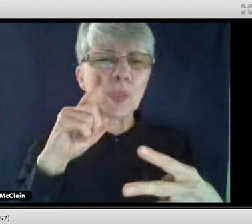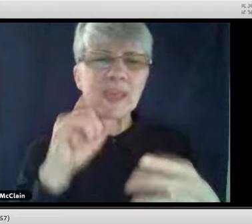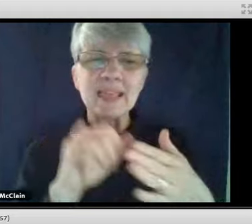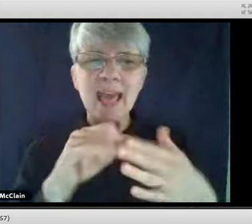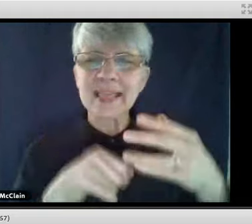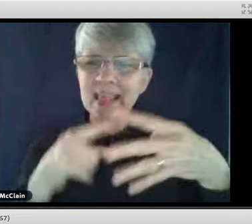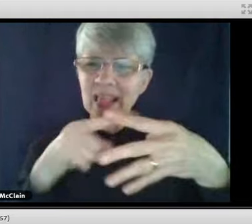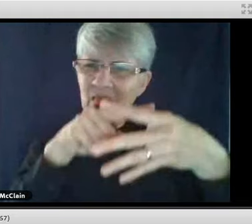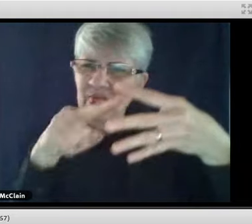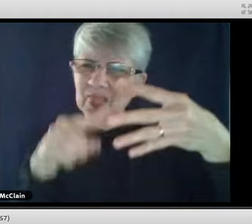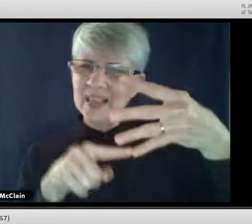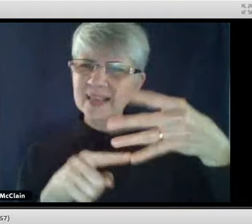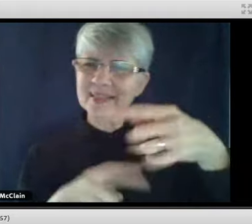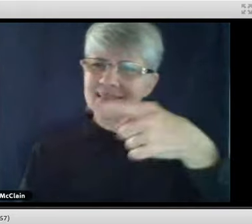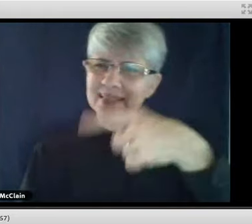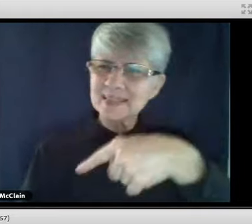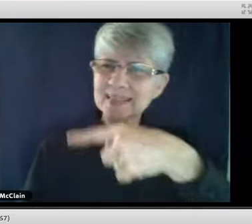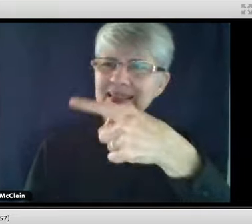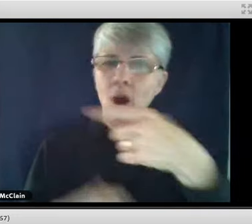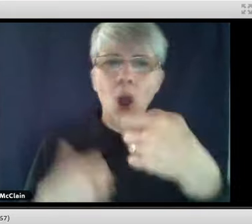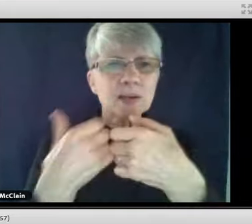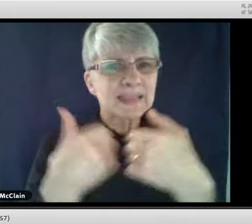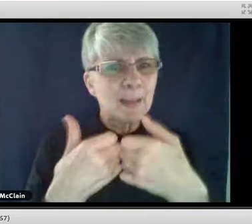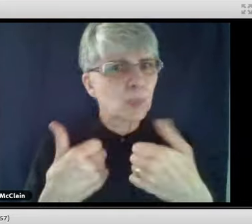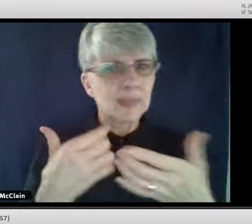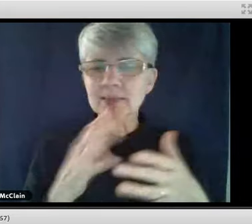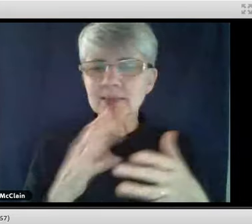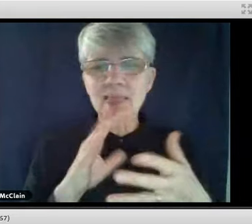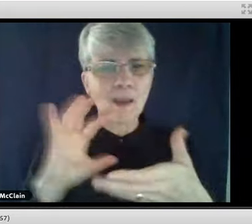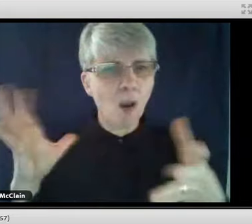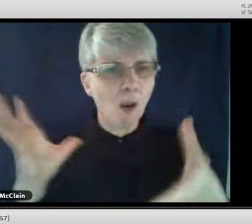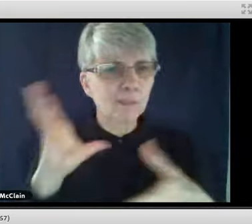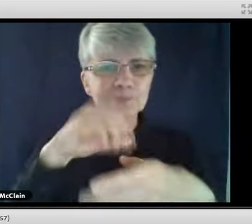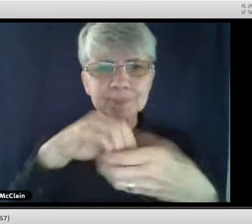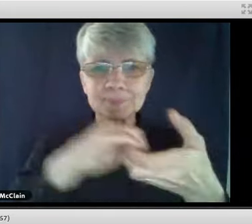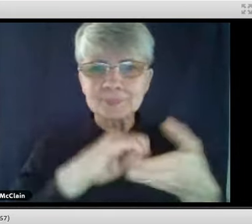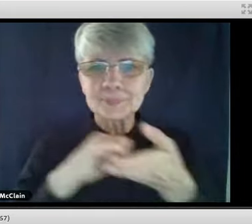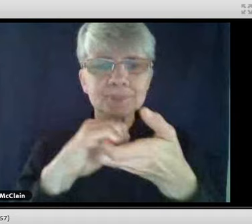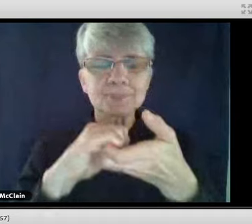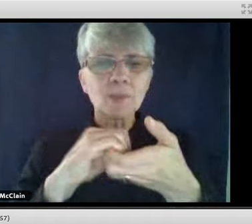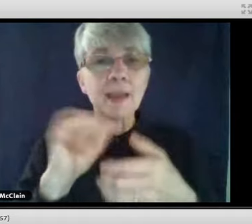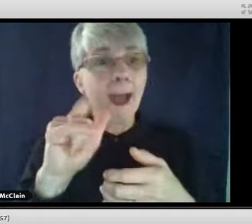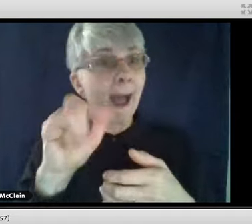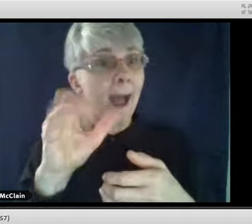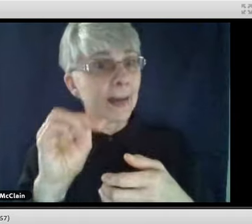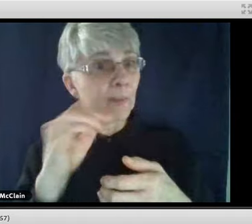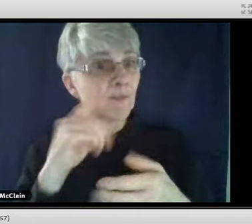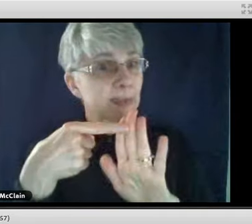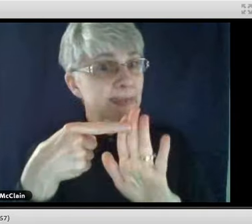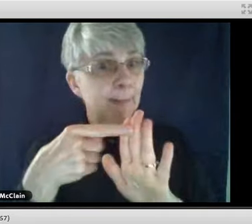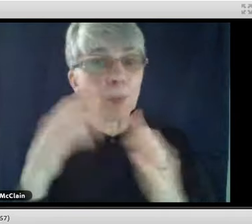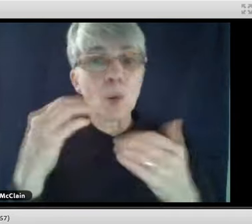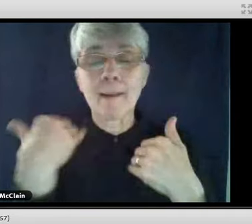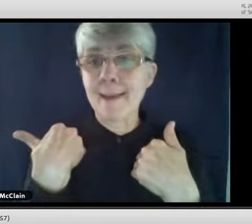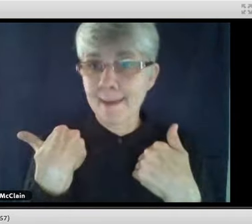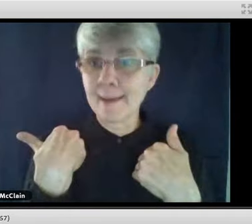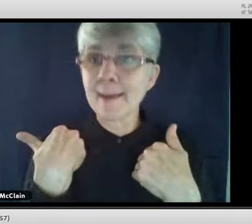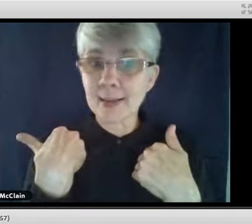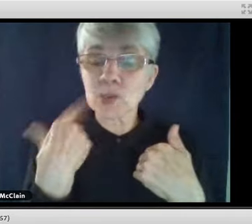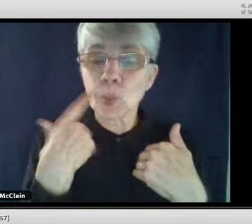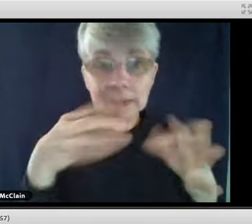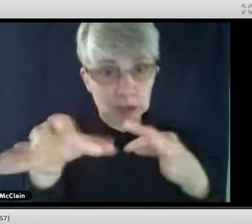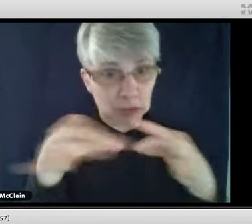are, separate things, okay? They all, like an item, for example, has, we can describe that